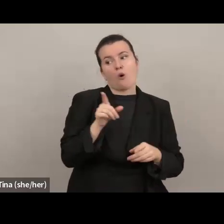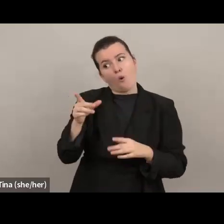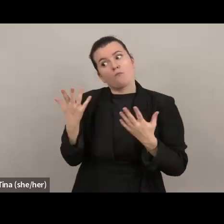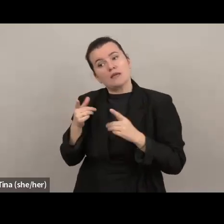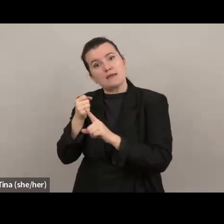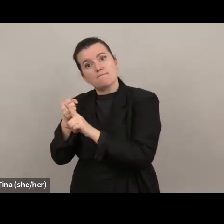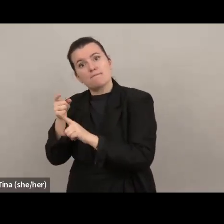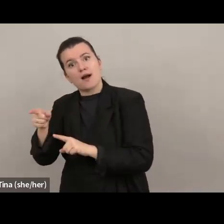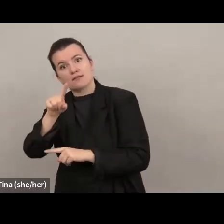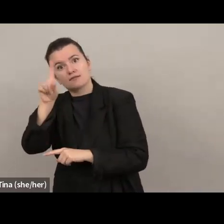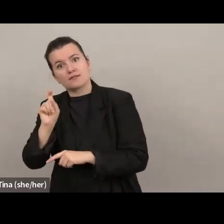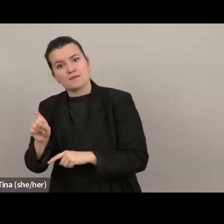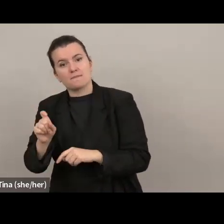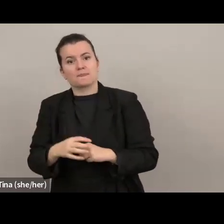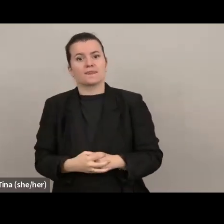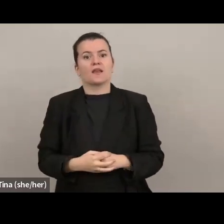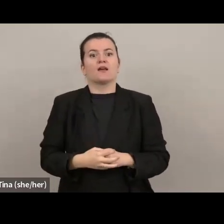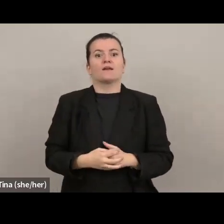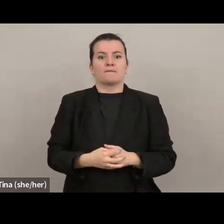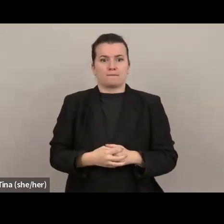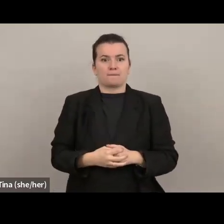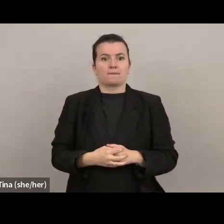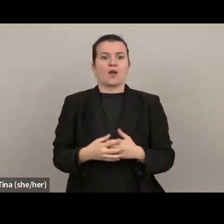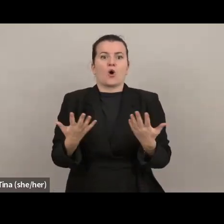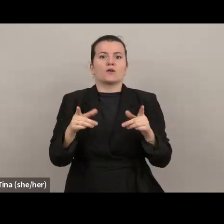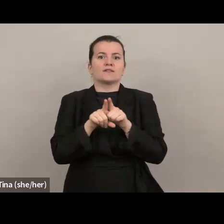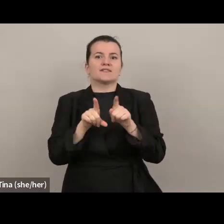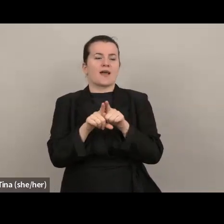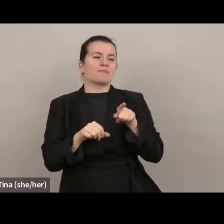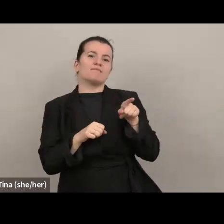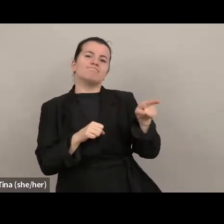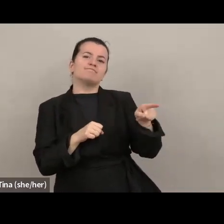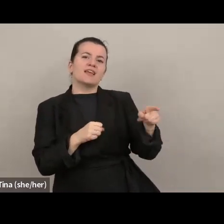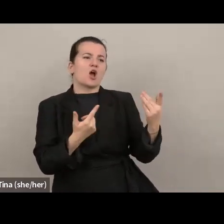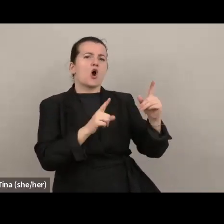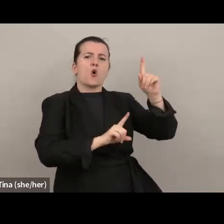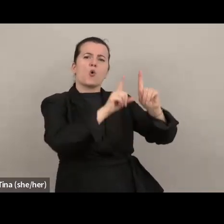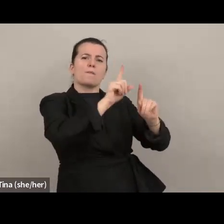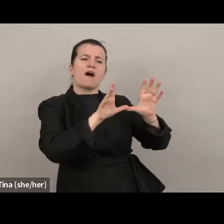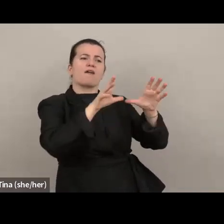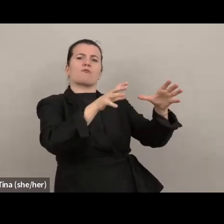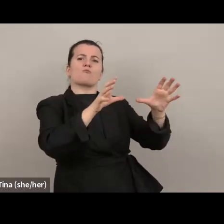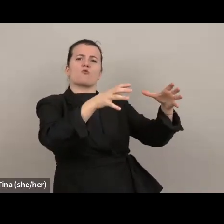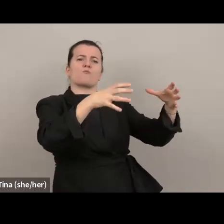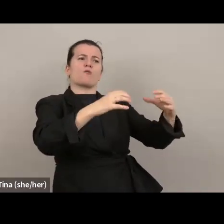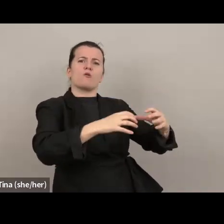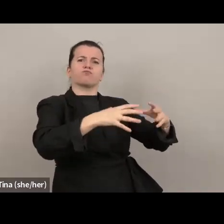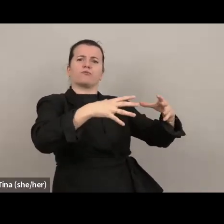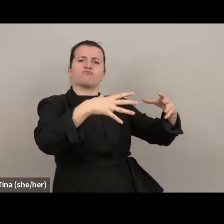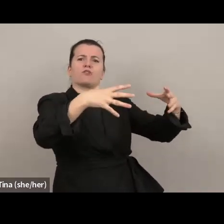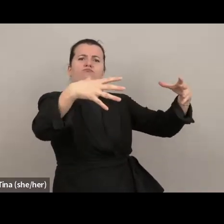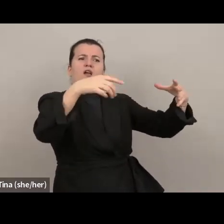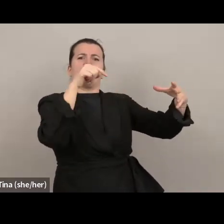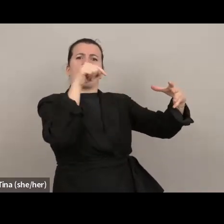going to also explore questions of urban bias. So our speakers are very well placed to do that. So